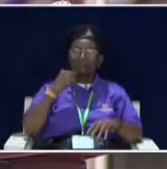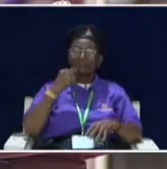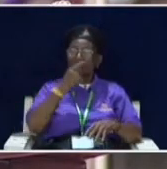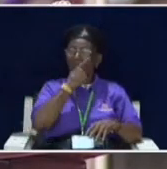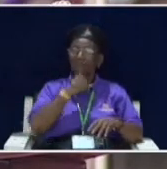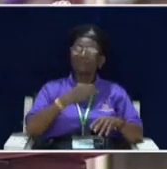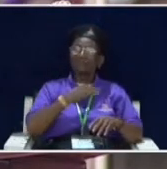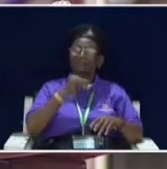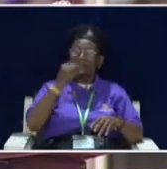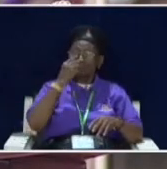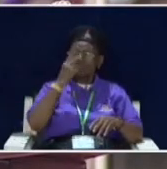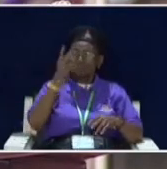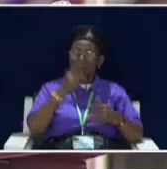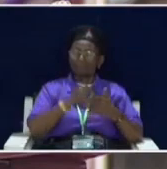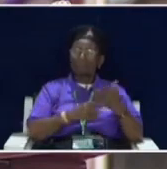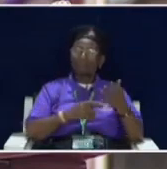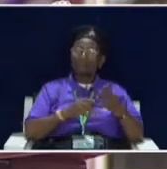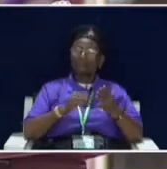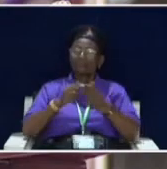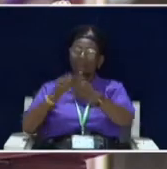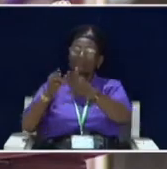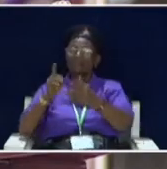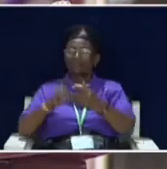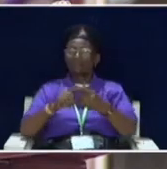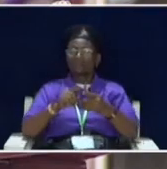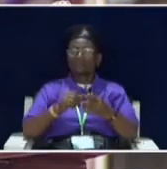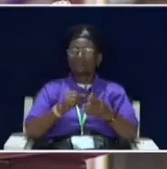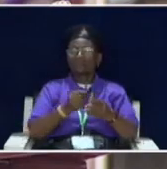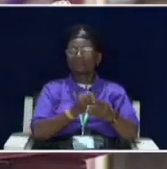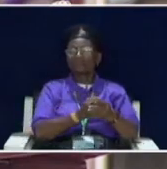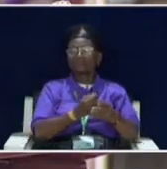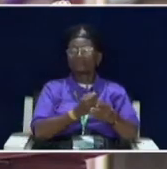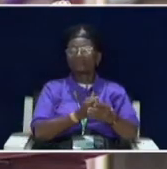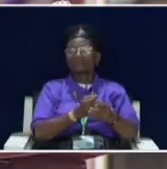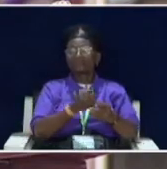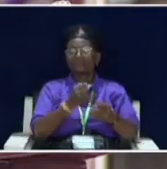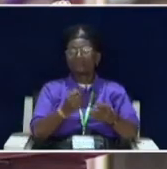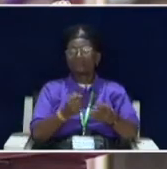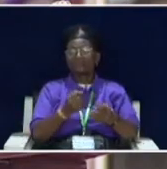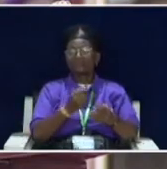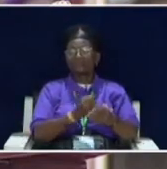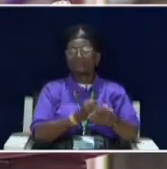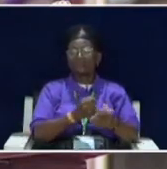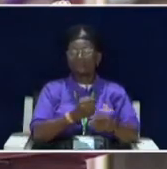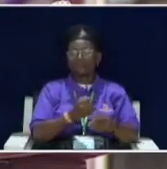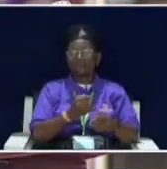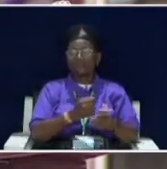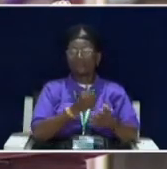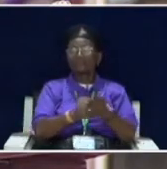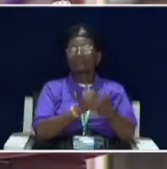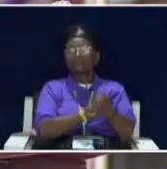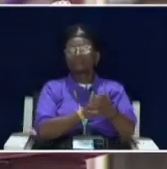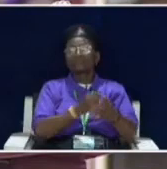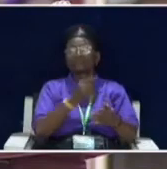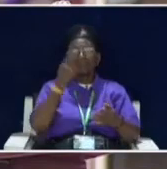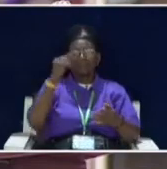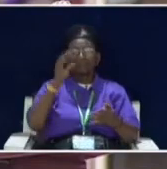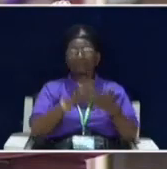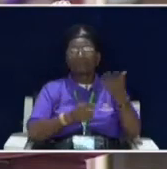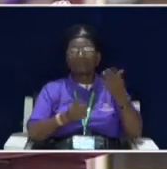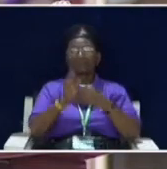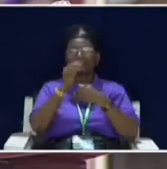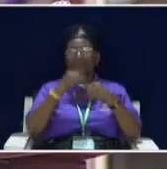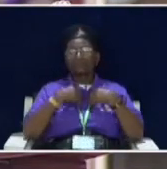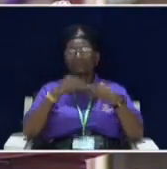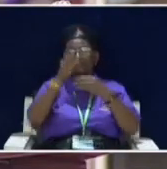And see what led to the statement that God has made here. Ki lo fa irede oro ti Olorun so